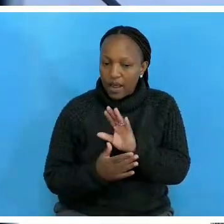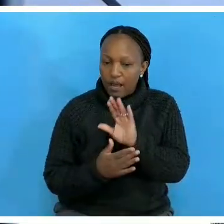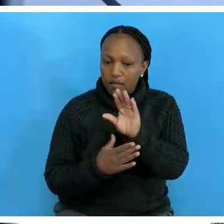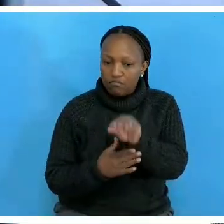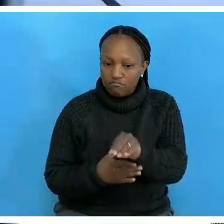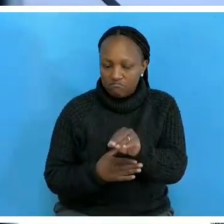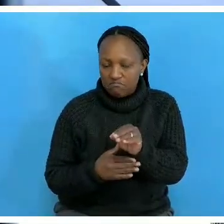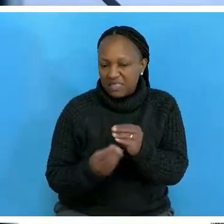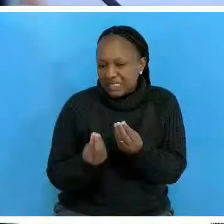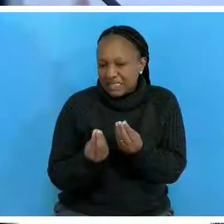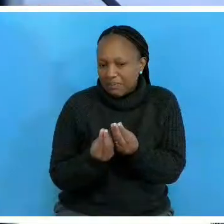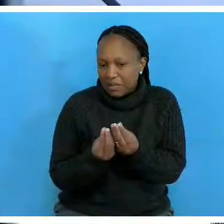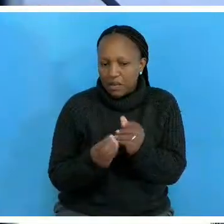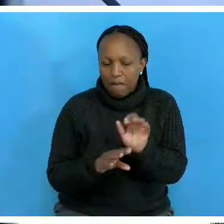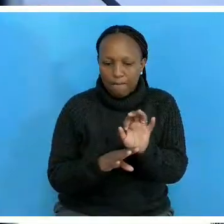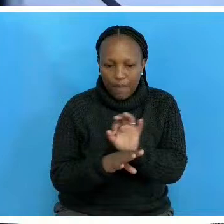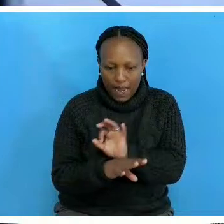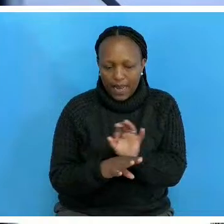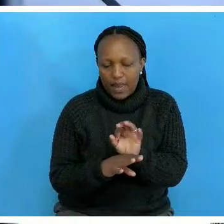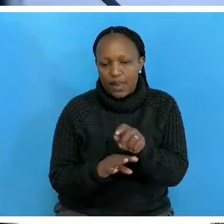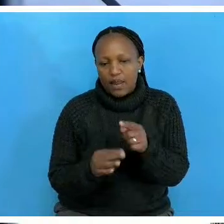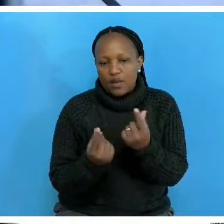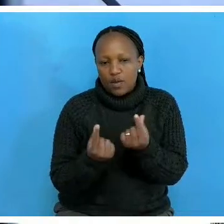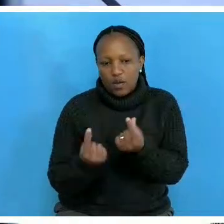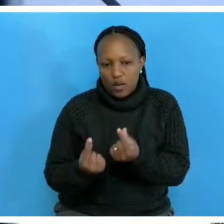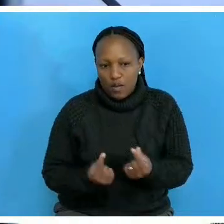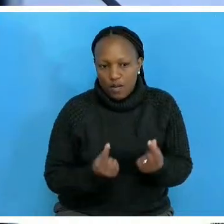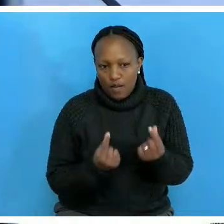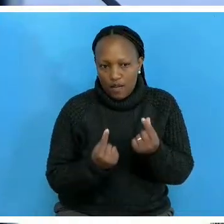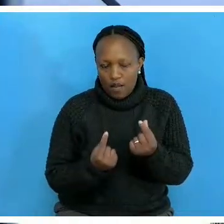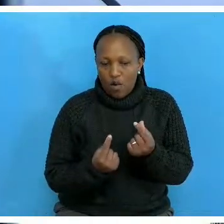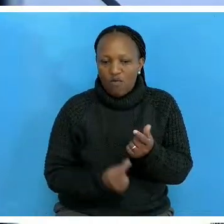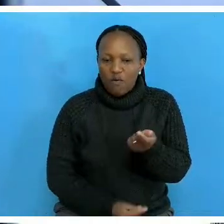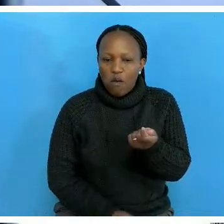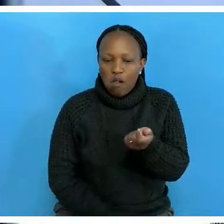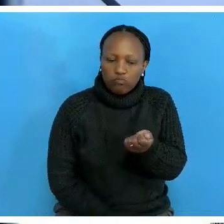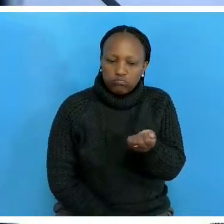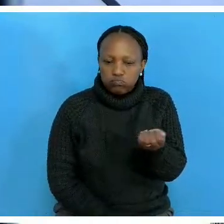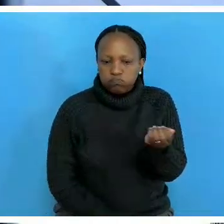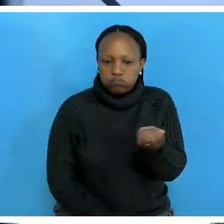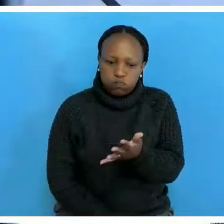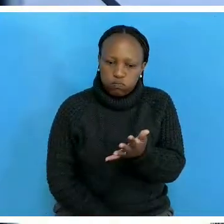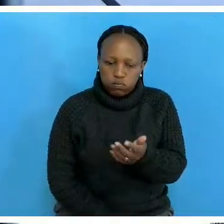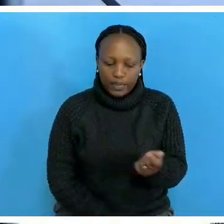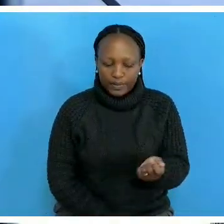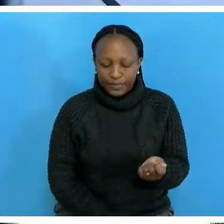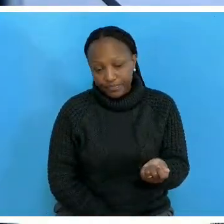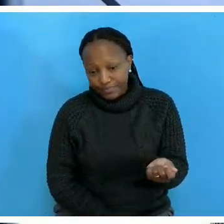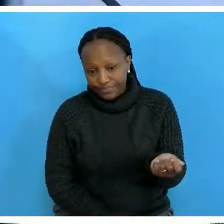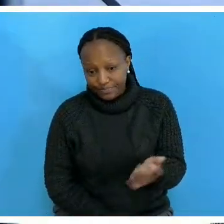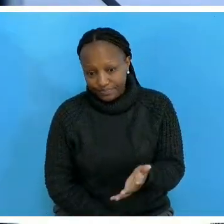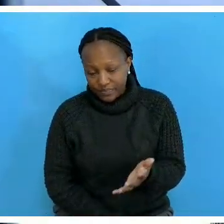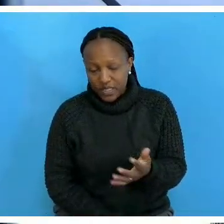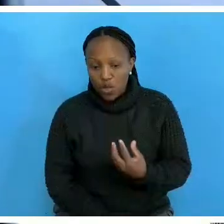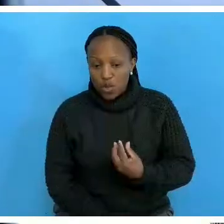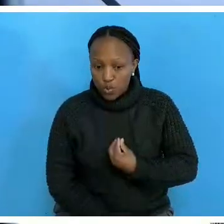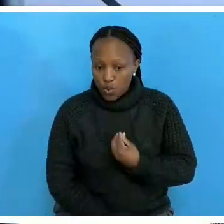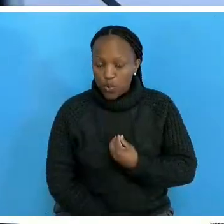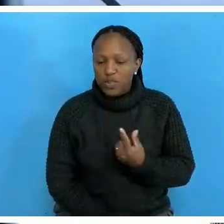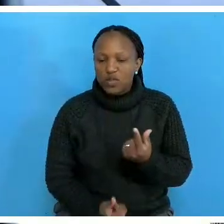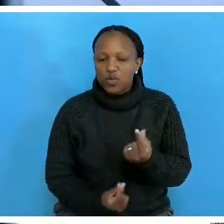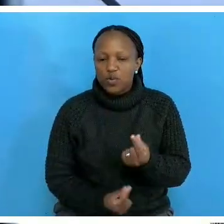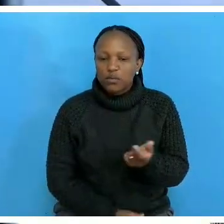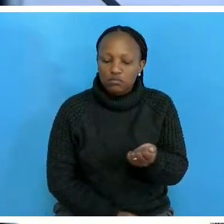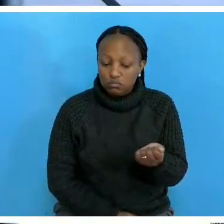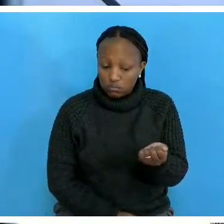can be made with regard to dice? Our youth throws dice. They